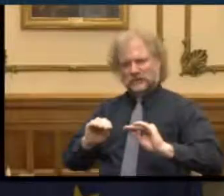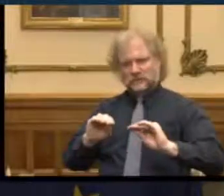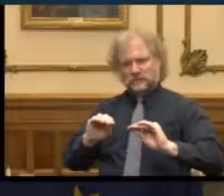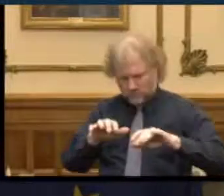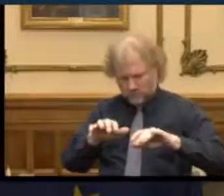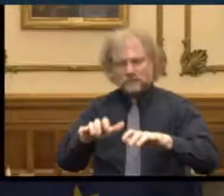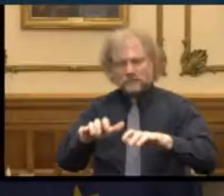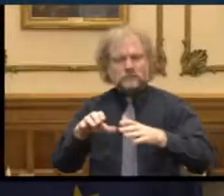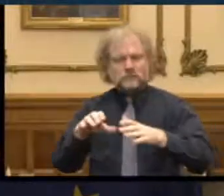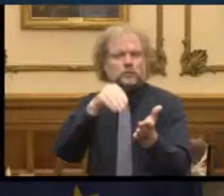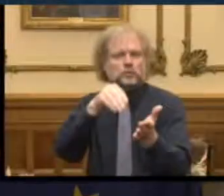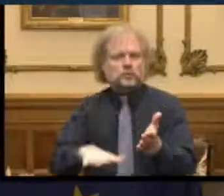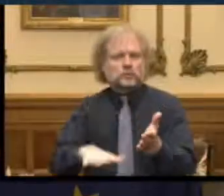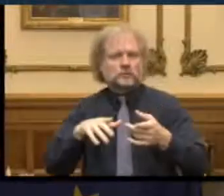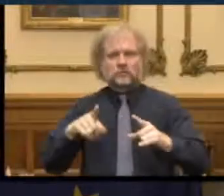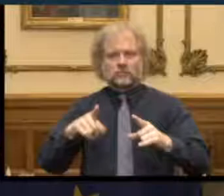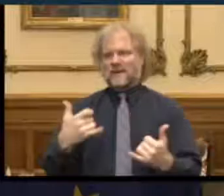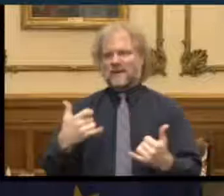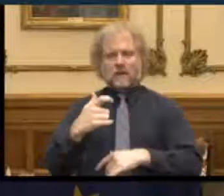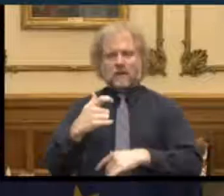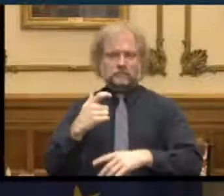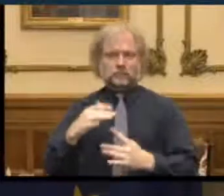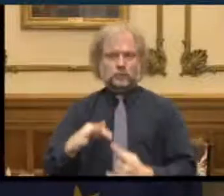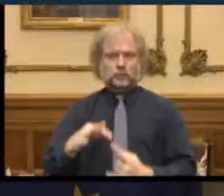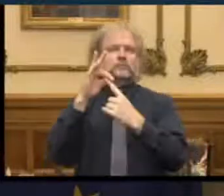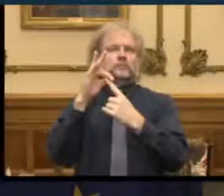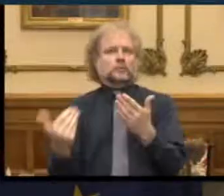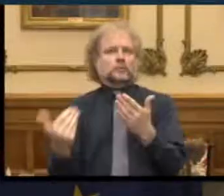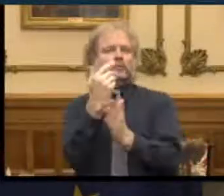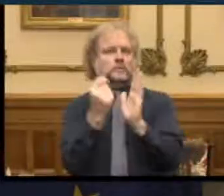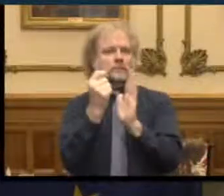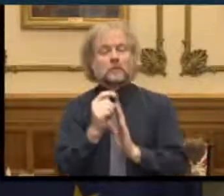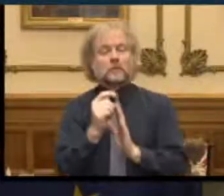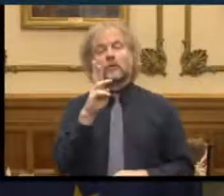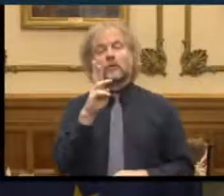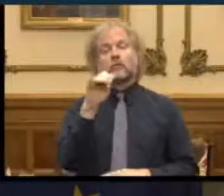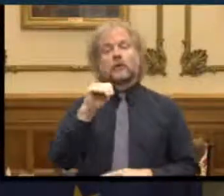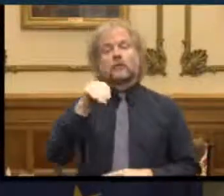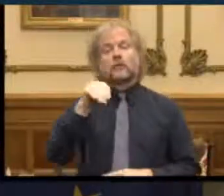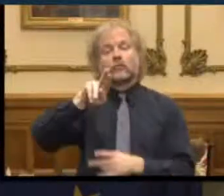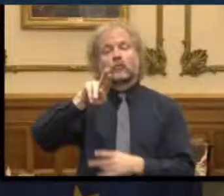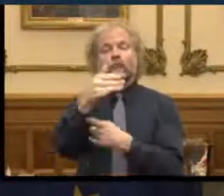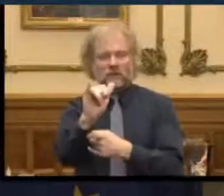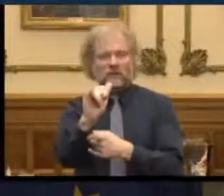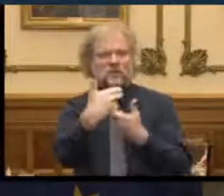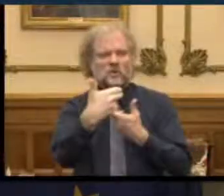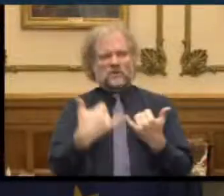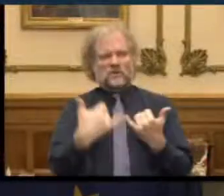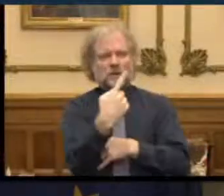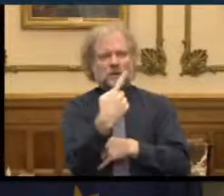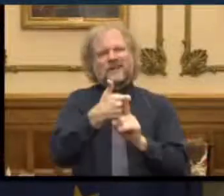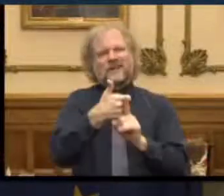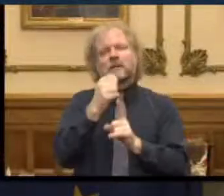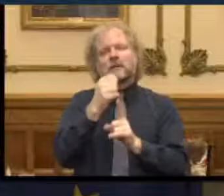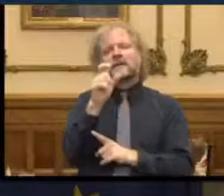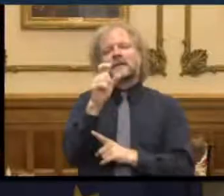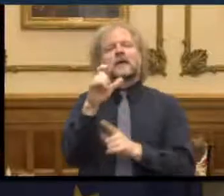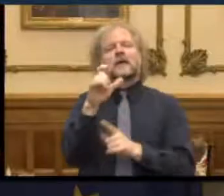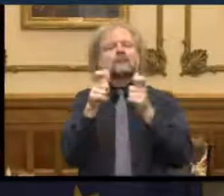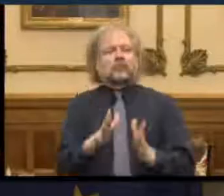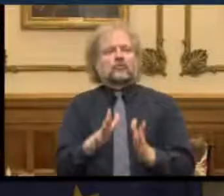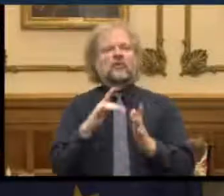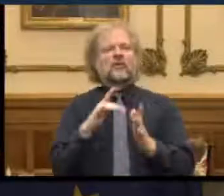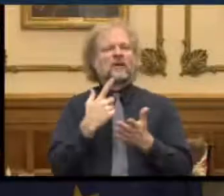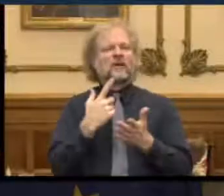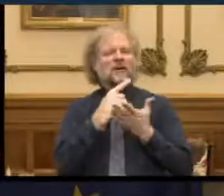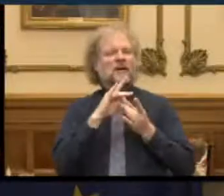these unprecedented times. Brian Murphy is with us today. He is the executive director that I referred